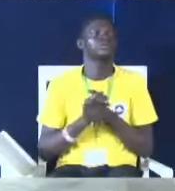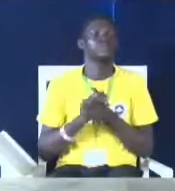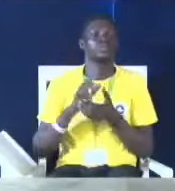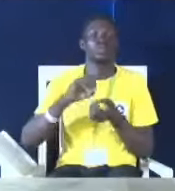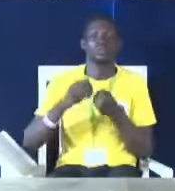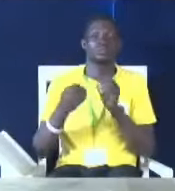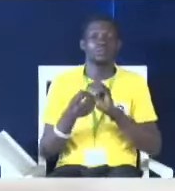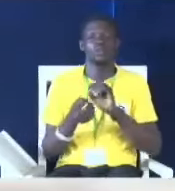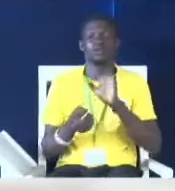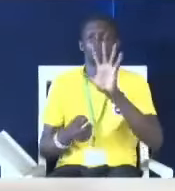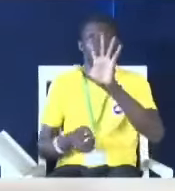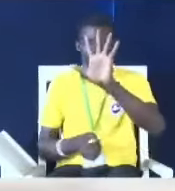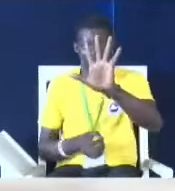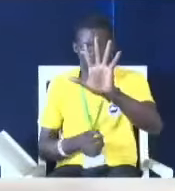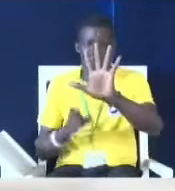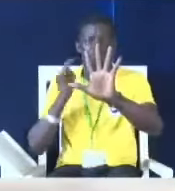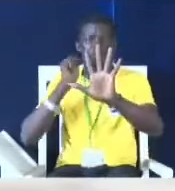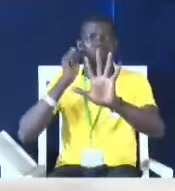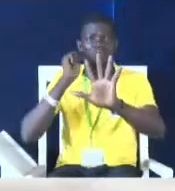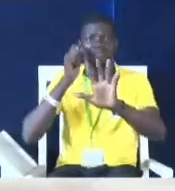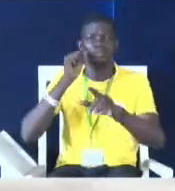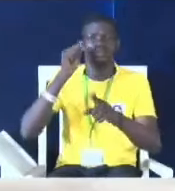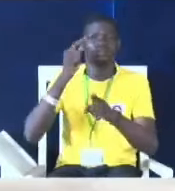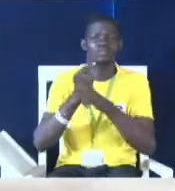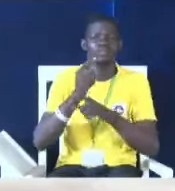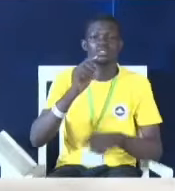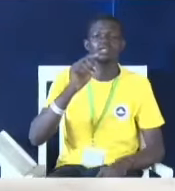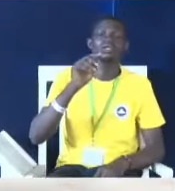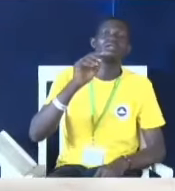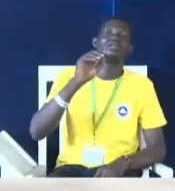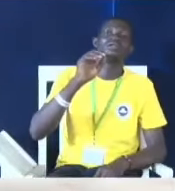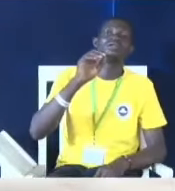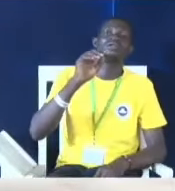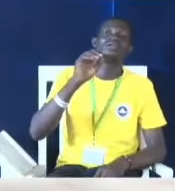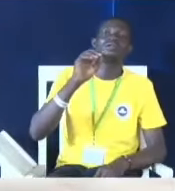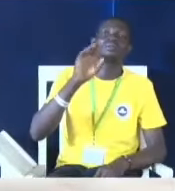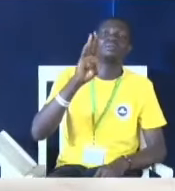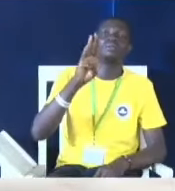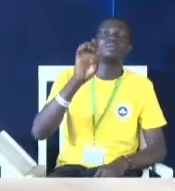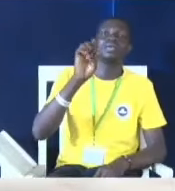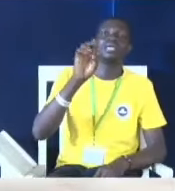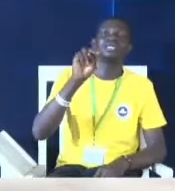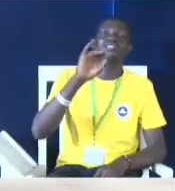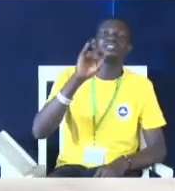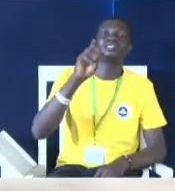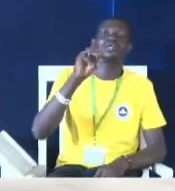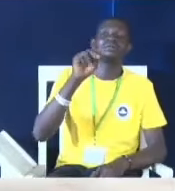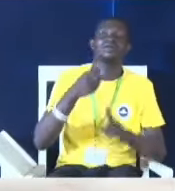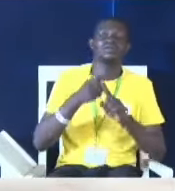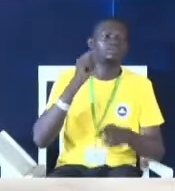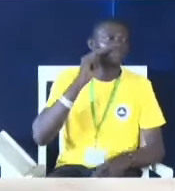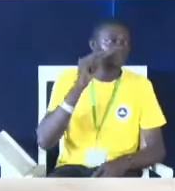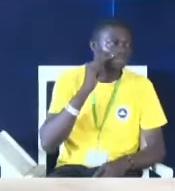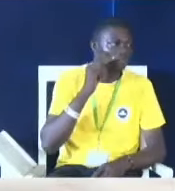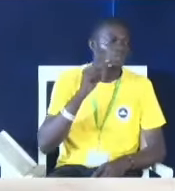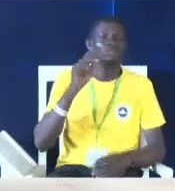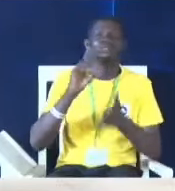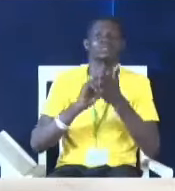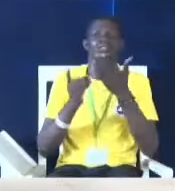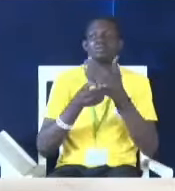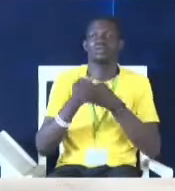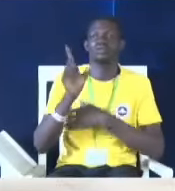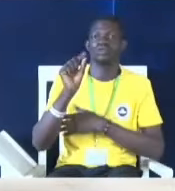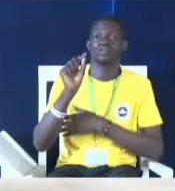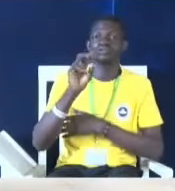Number five testimony, Sister Ijeoma Benjamin from Nigeria. In December